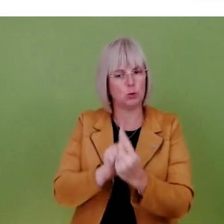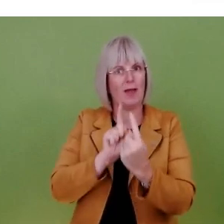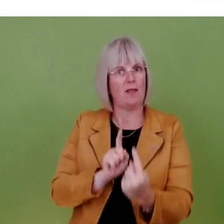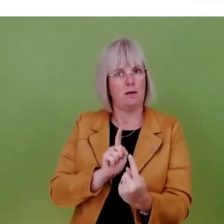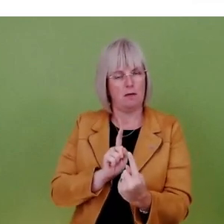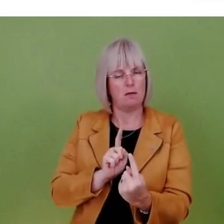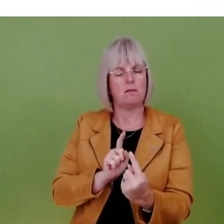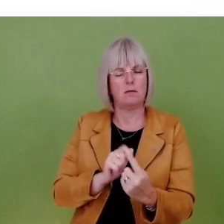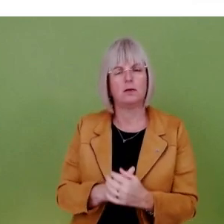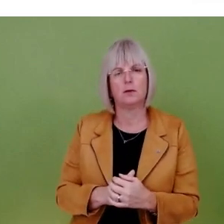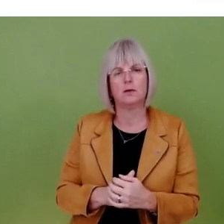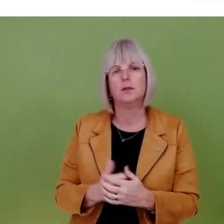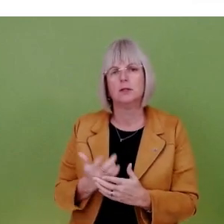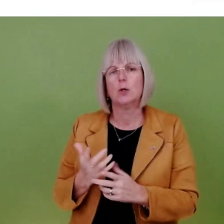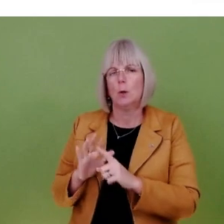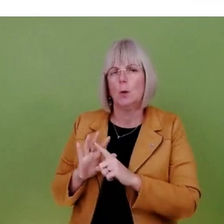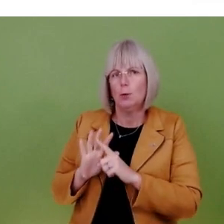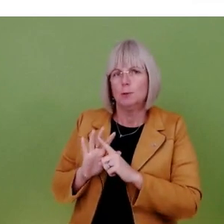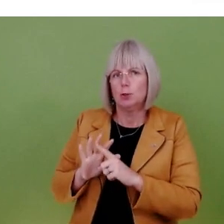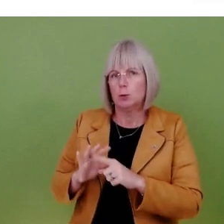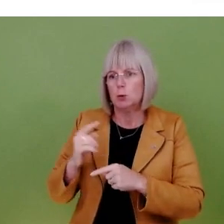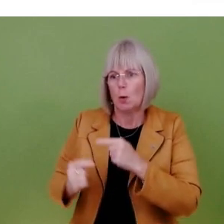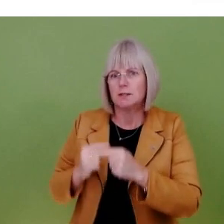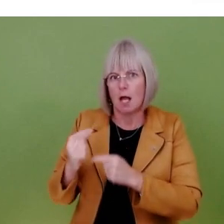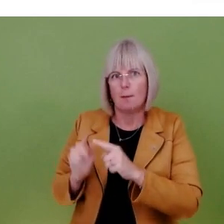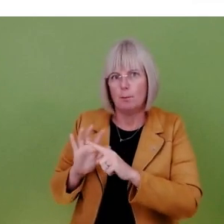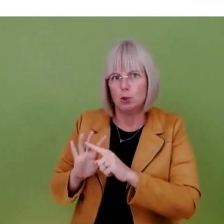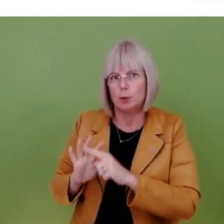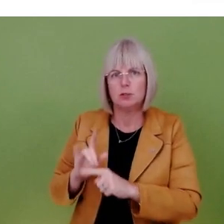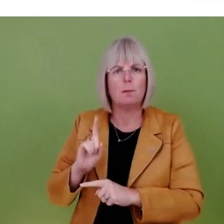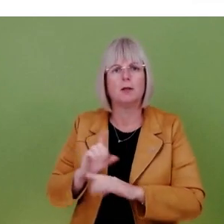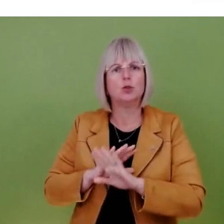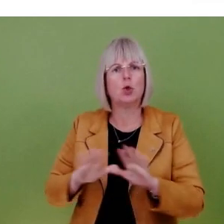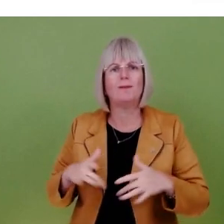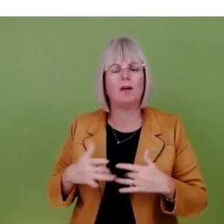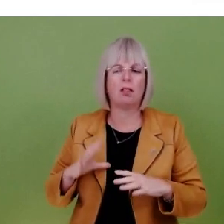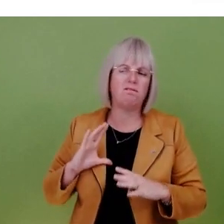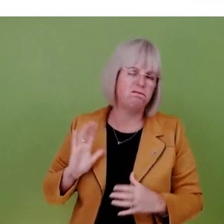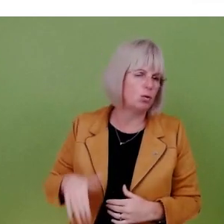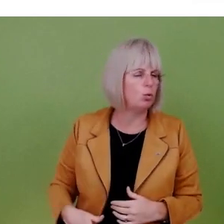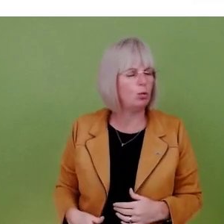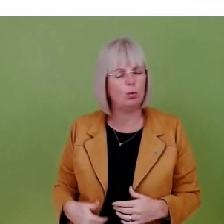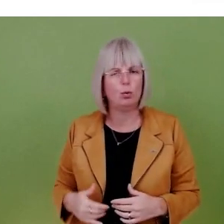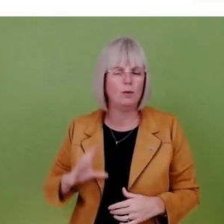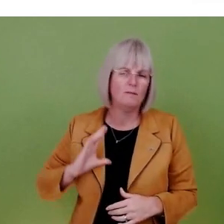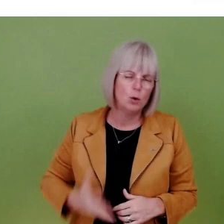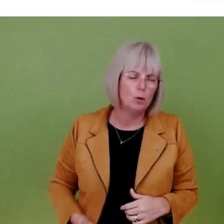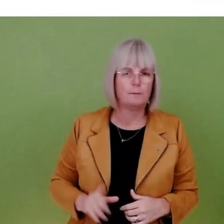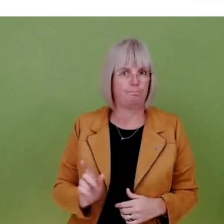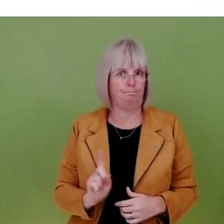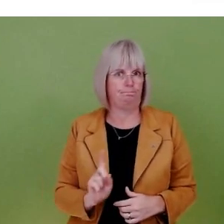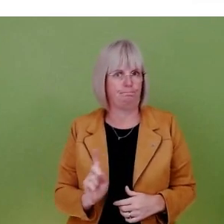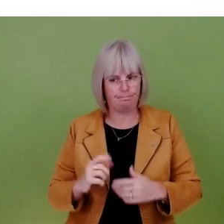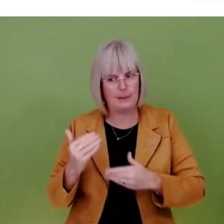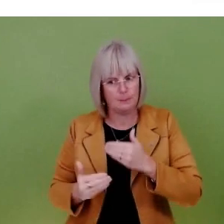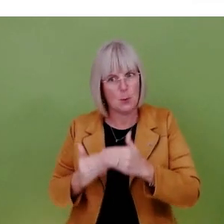and not getting burnt out when the door feels really closed. Another thing my supervisor told me, which I really recommend, she